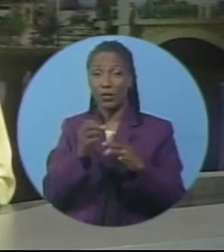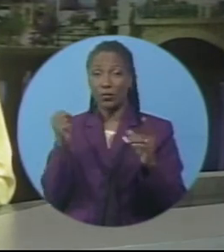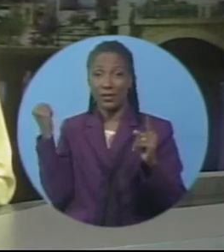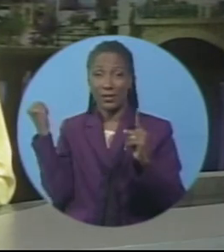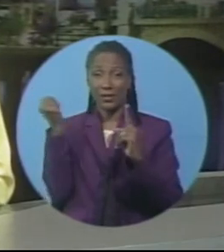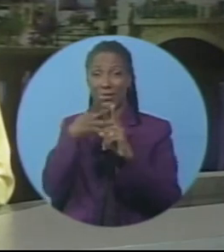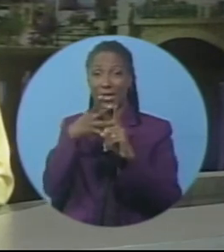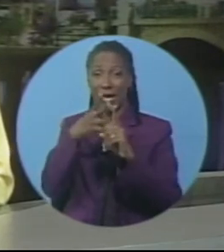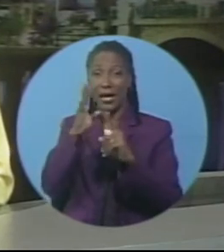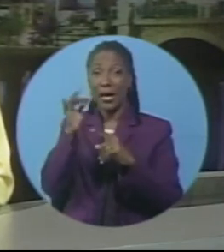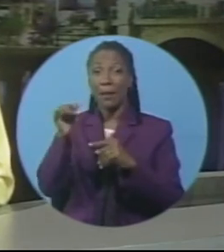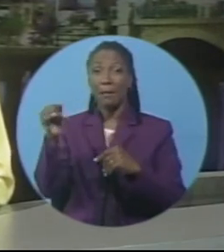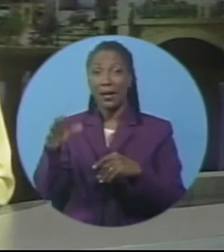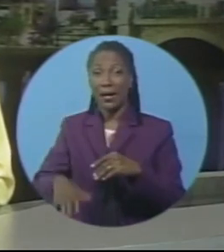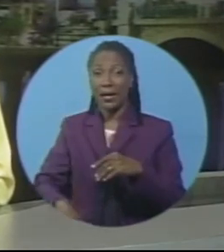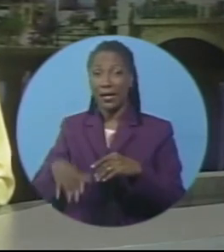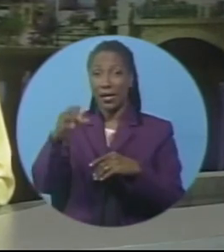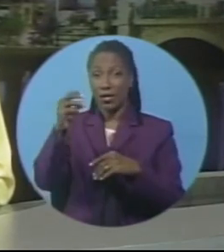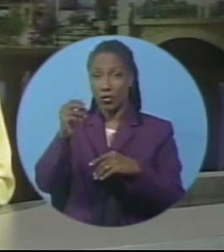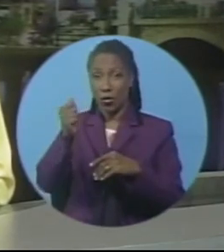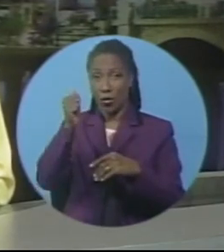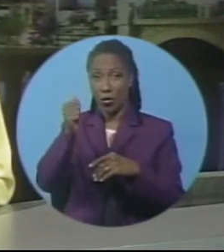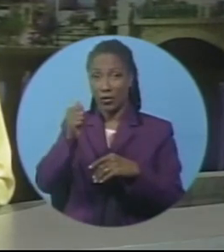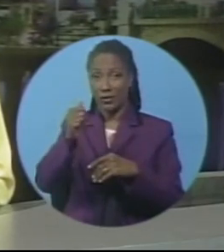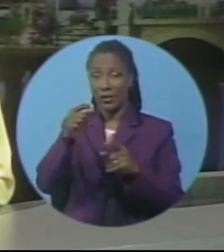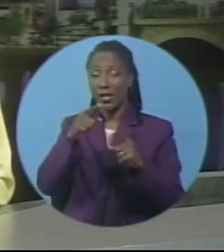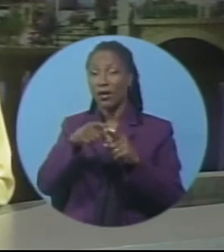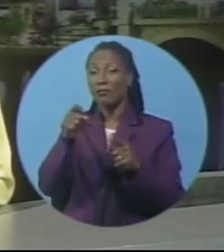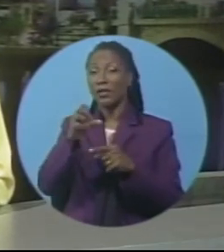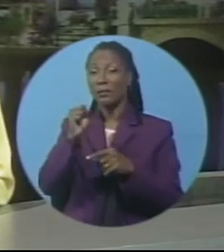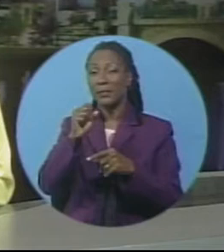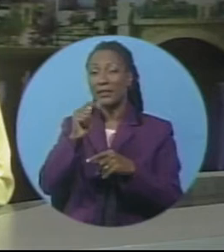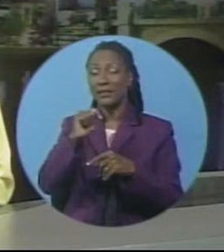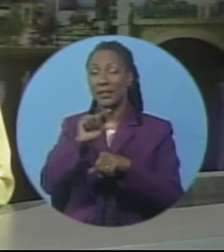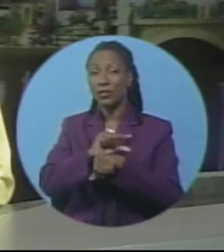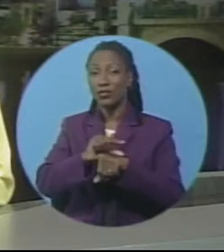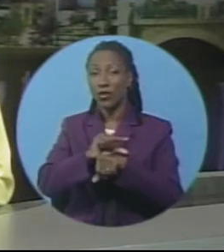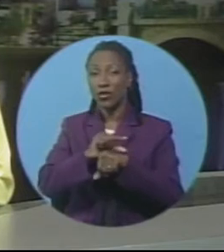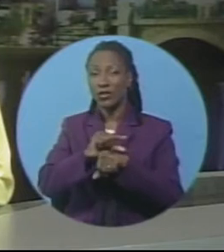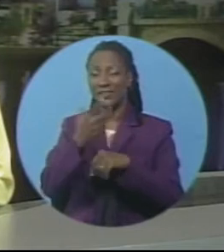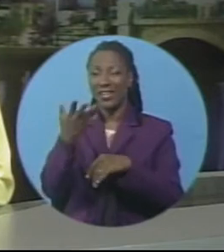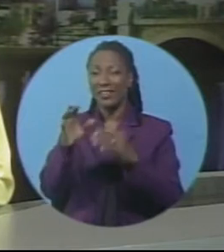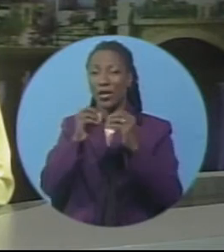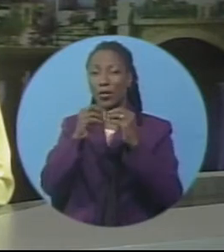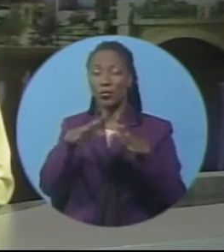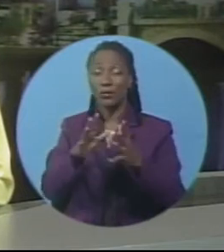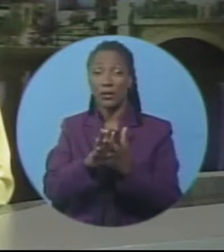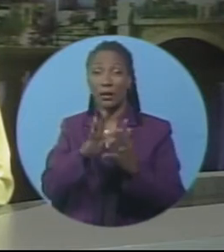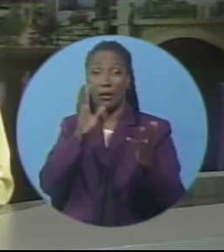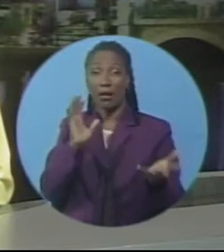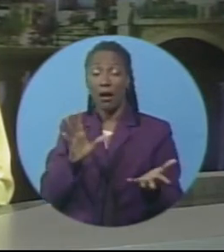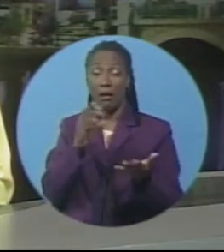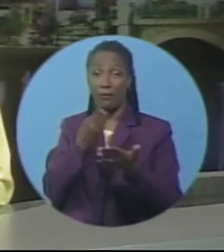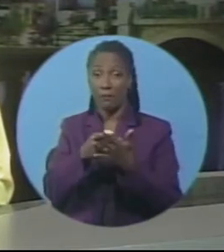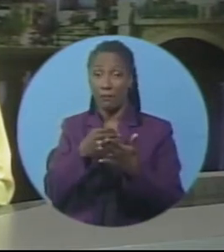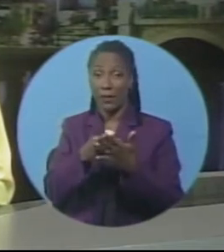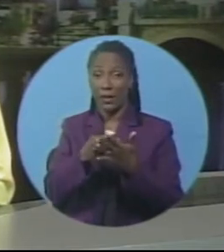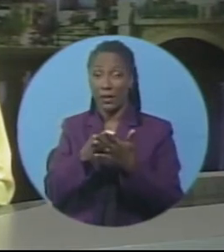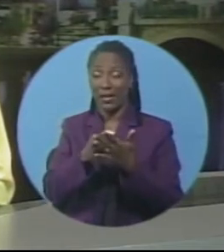dogs. Officials at the St. George farm say their losses keep mounting after what is now the 3rd attack on their